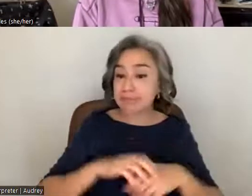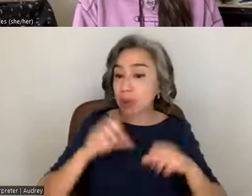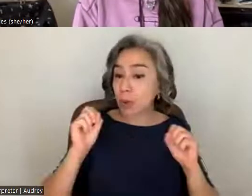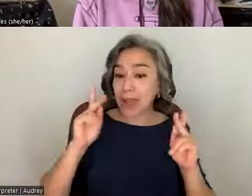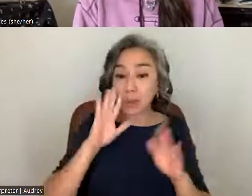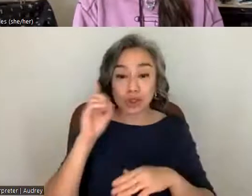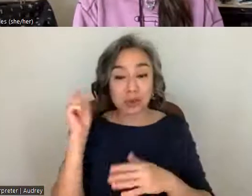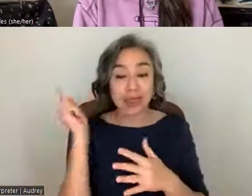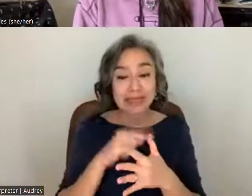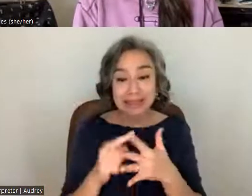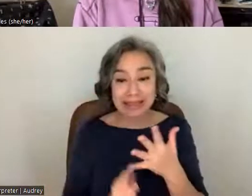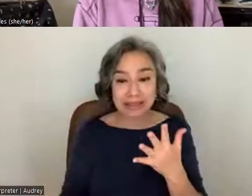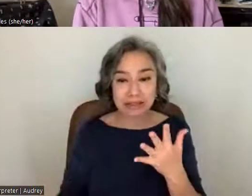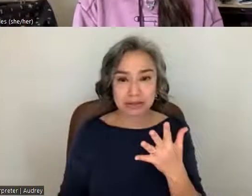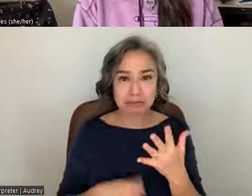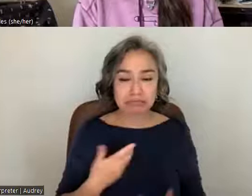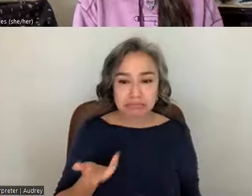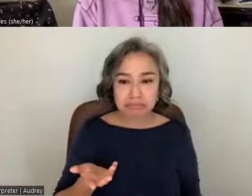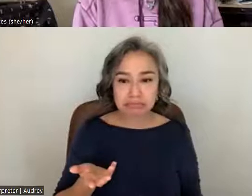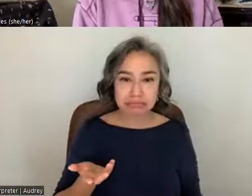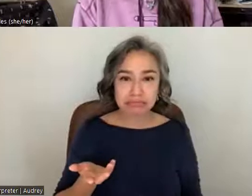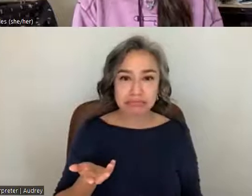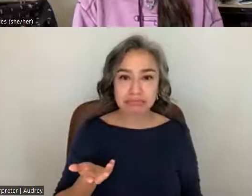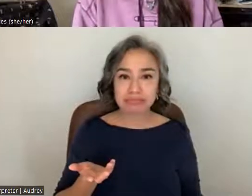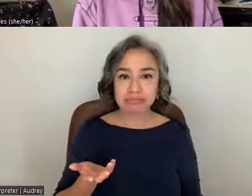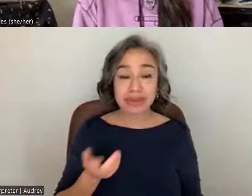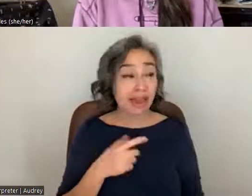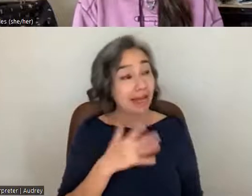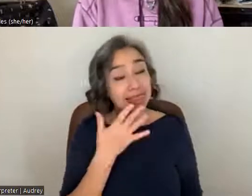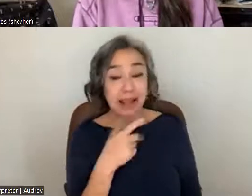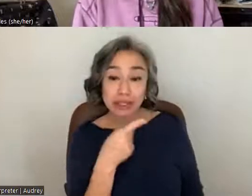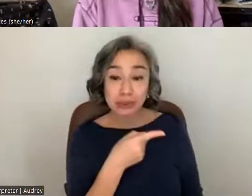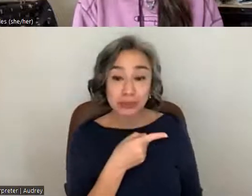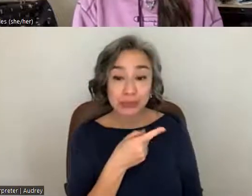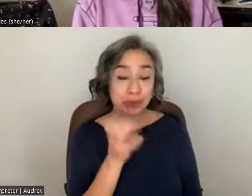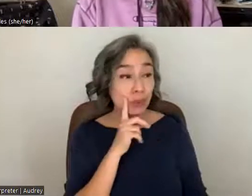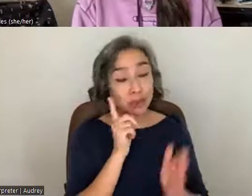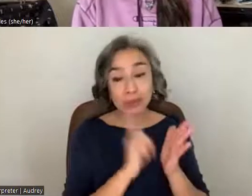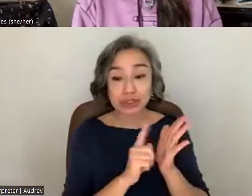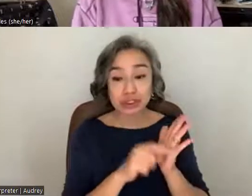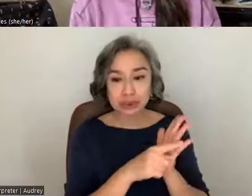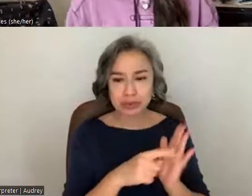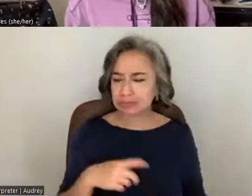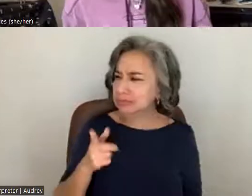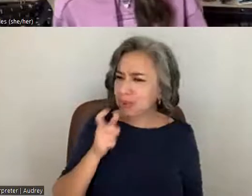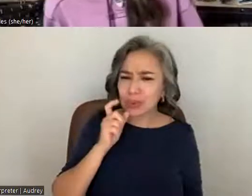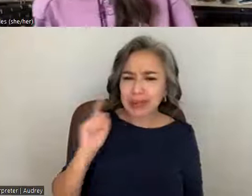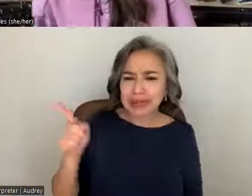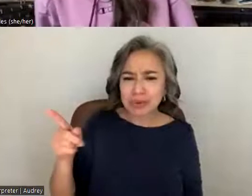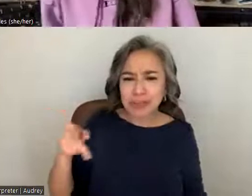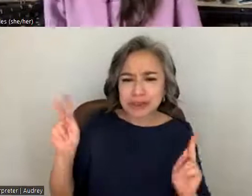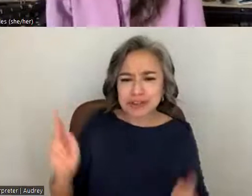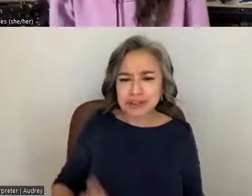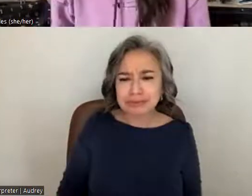going to do. And lucky you, we're going to research you. And it's like, and who gave you permission? And